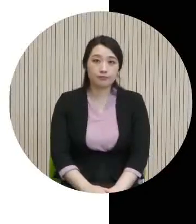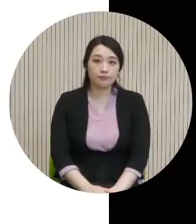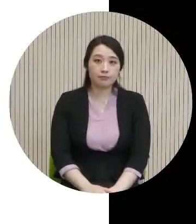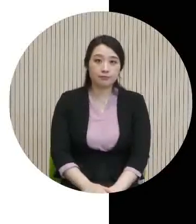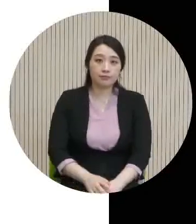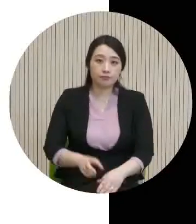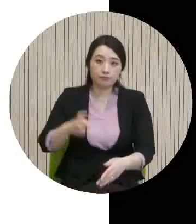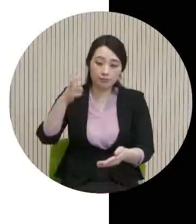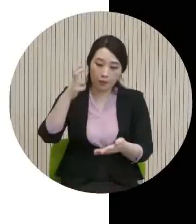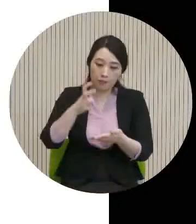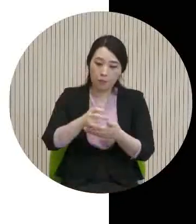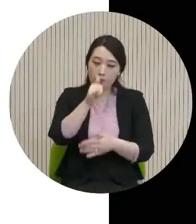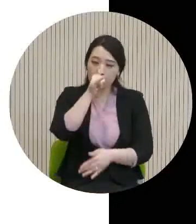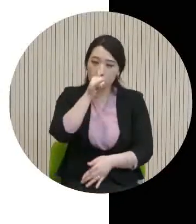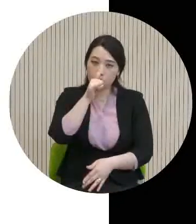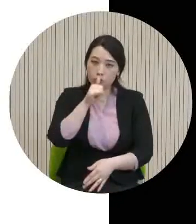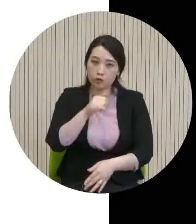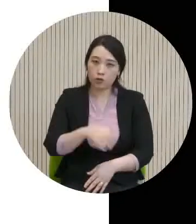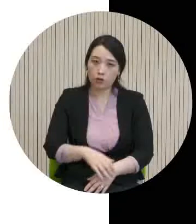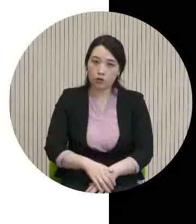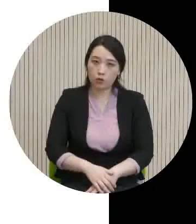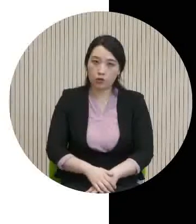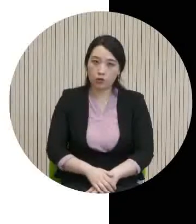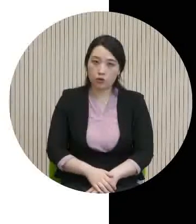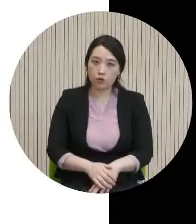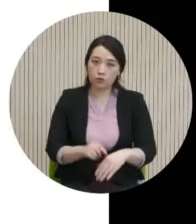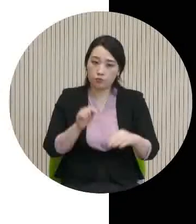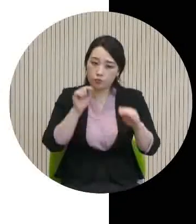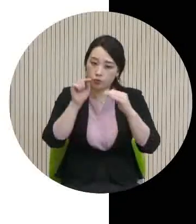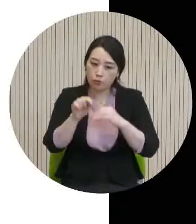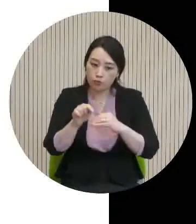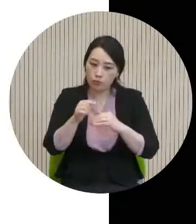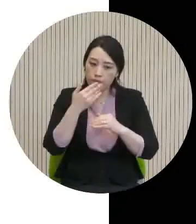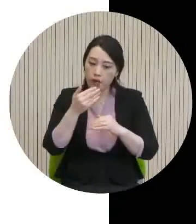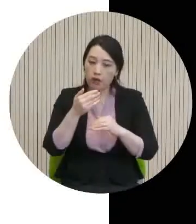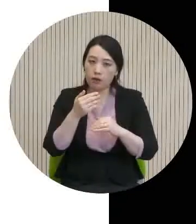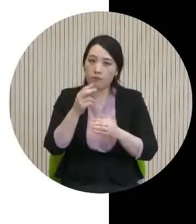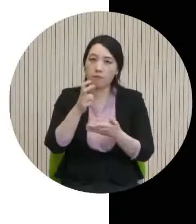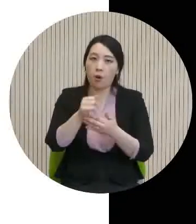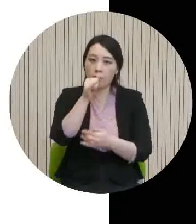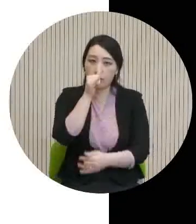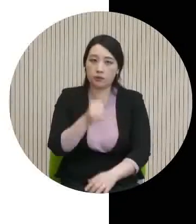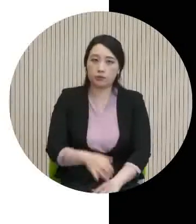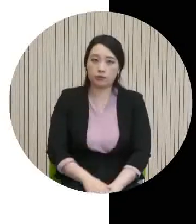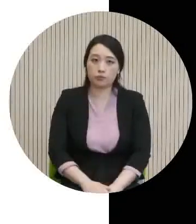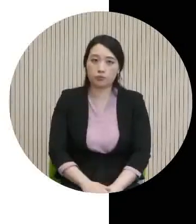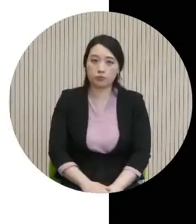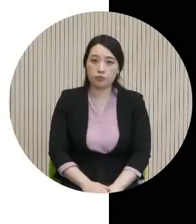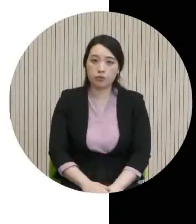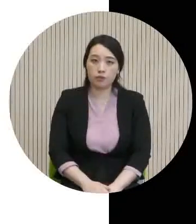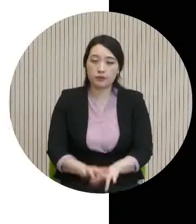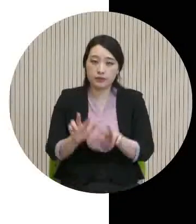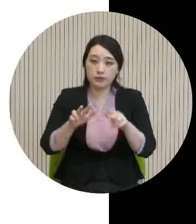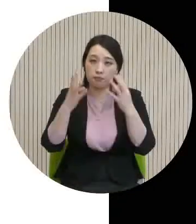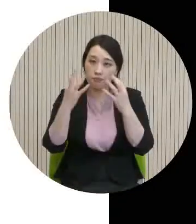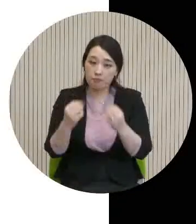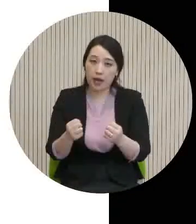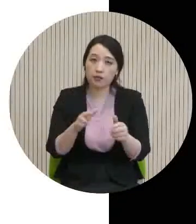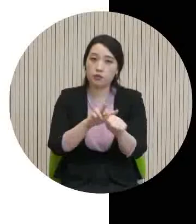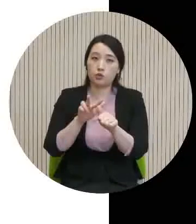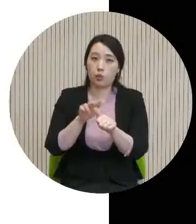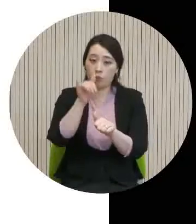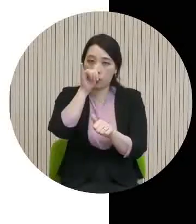we all know that big data leads to great results. The social media companies, the